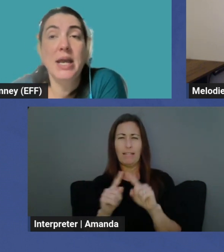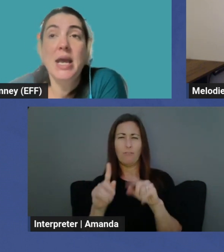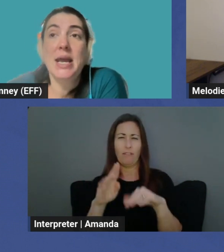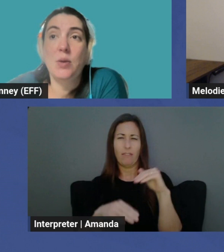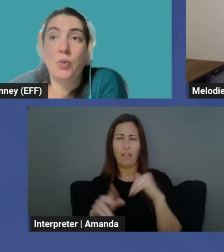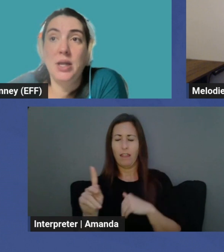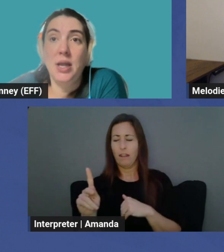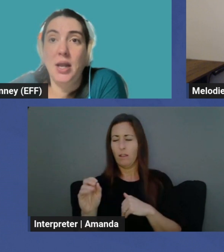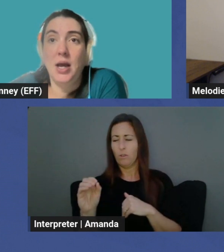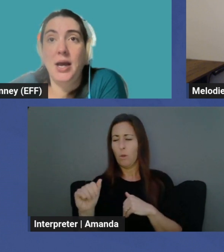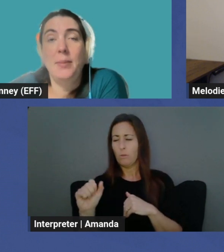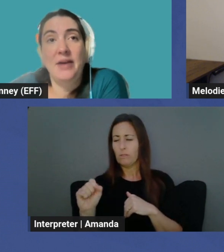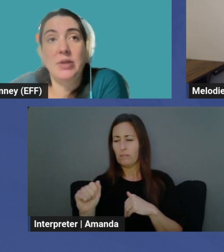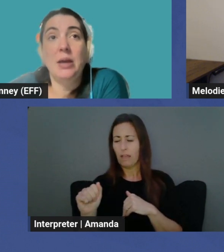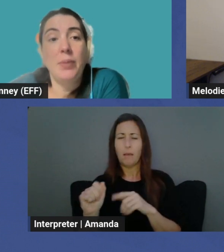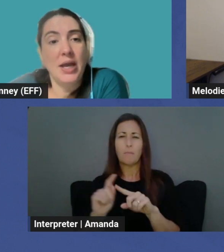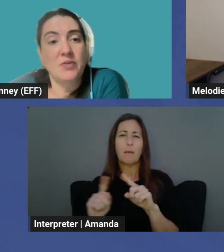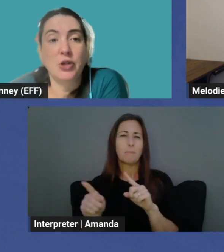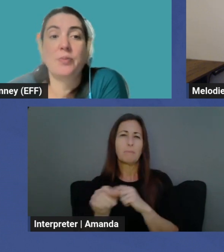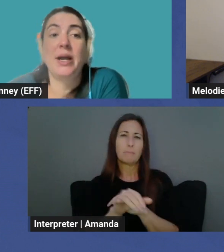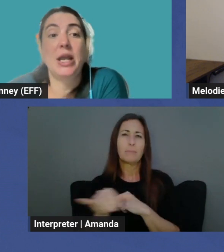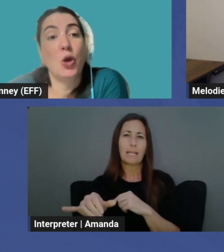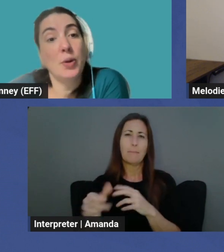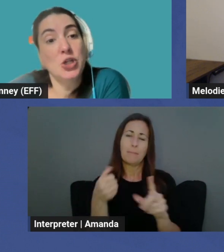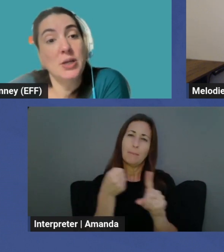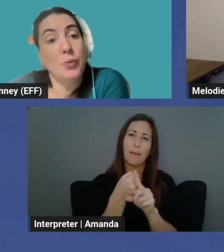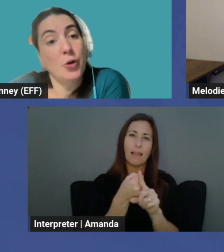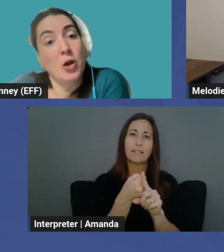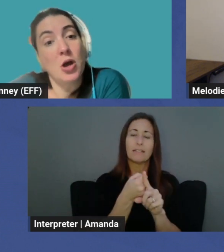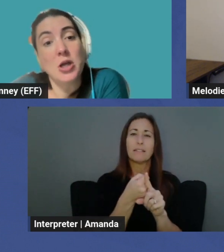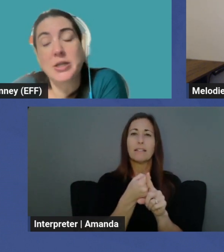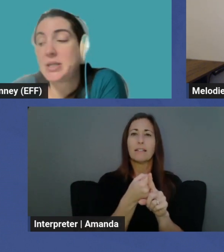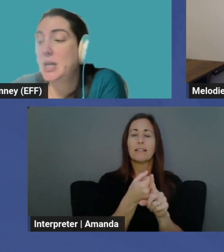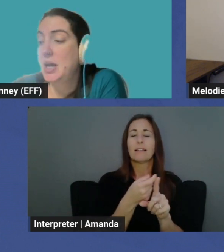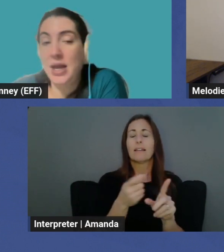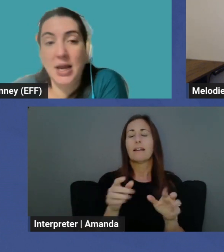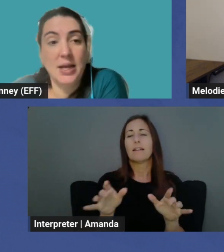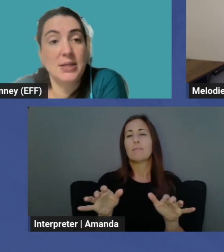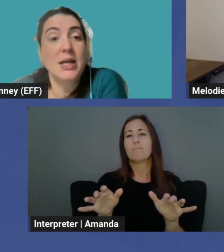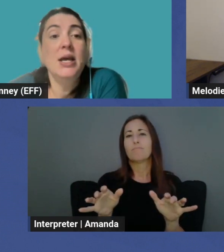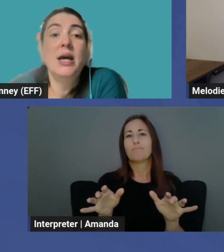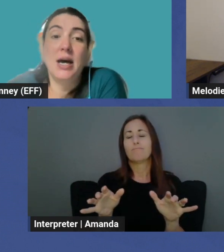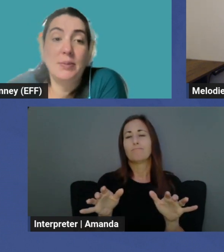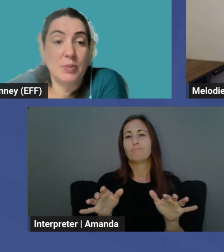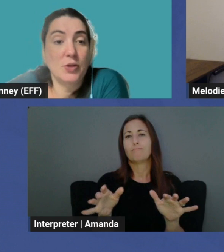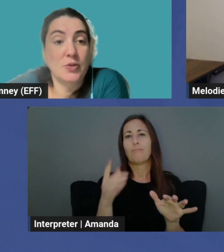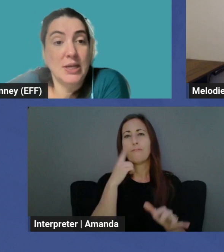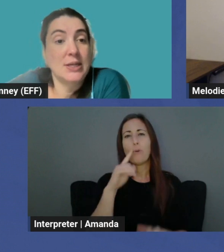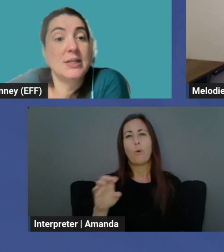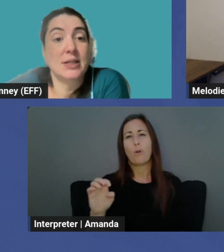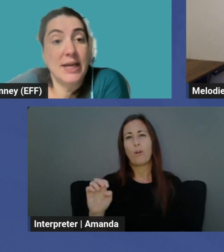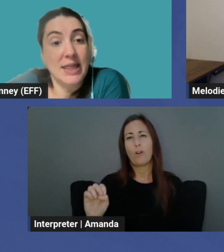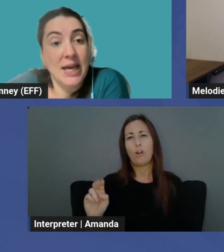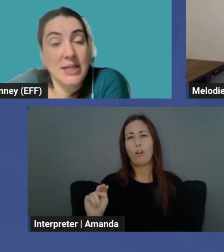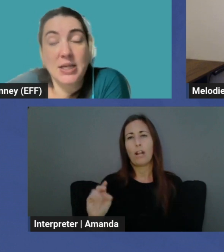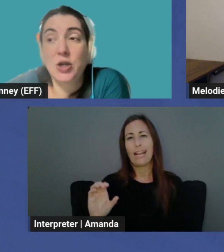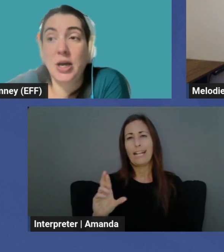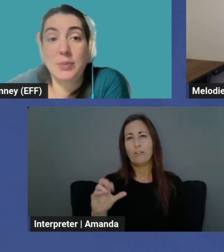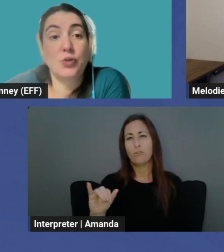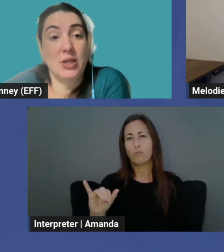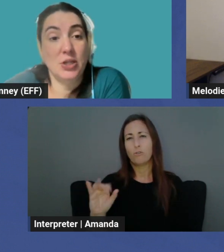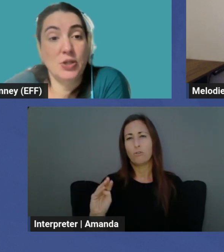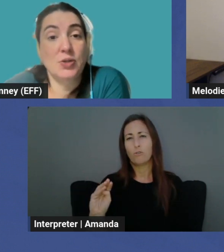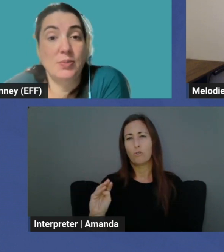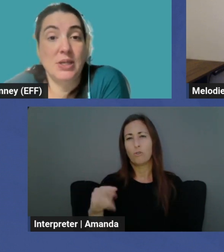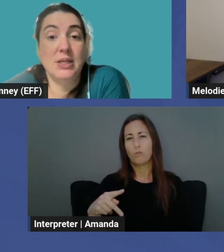but it would have the impact of undermining encryption protocols and some other things like that.